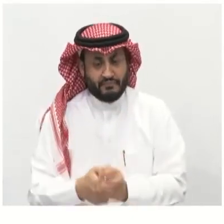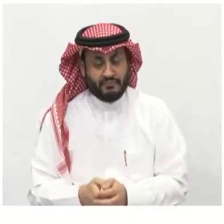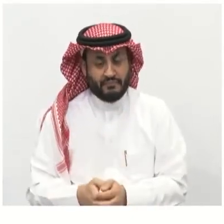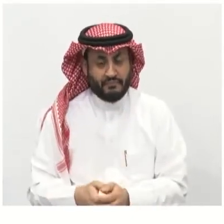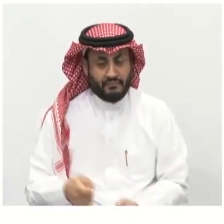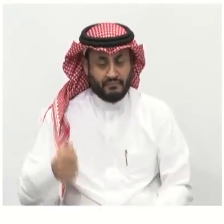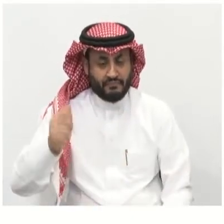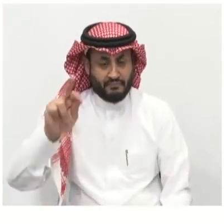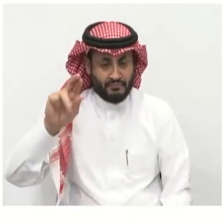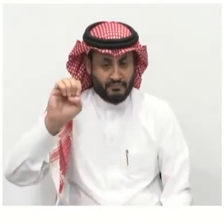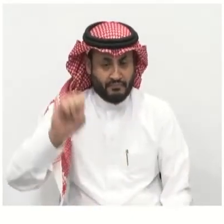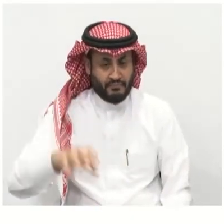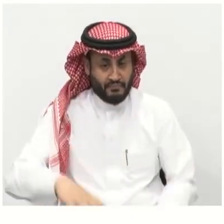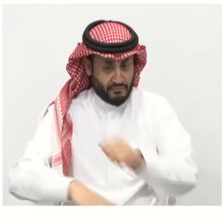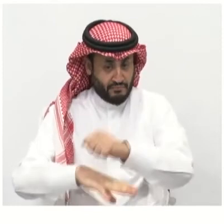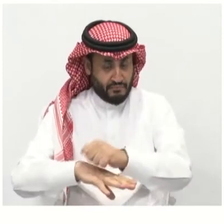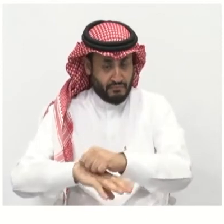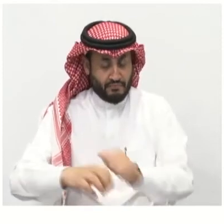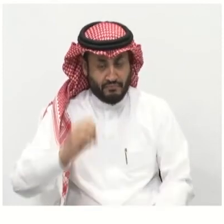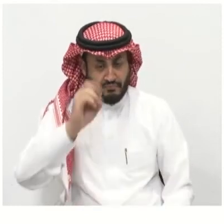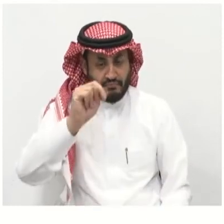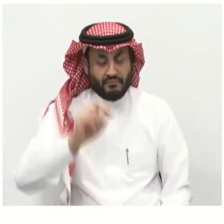Are on. Excellent.